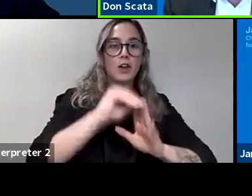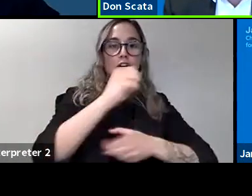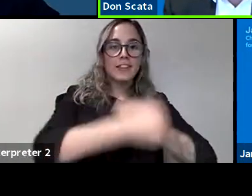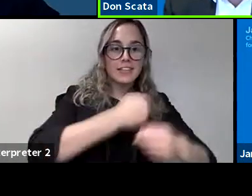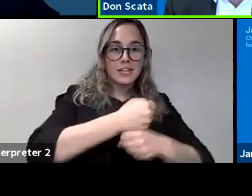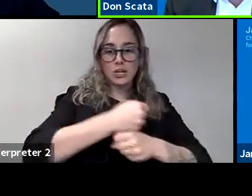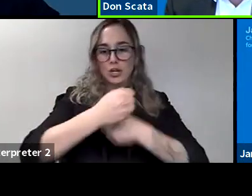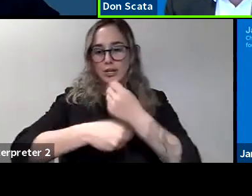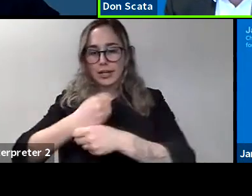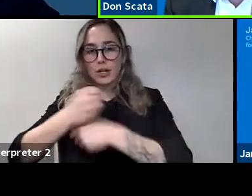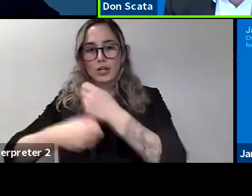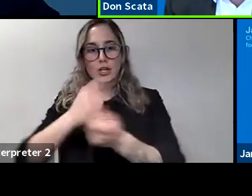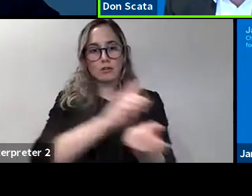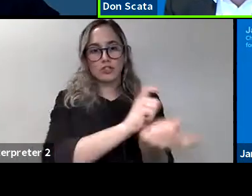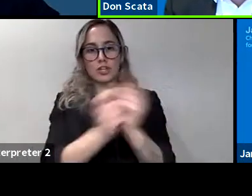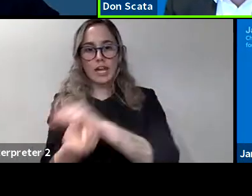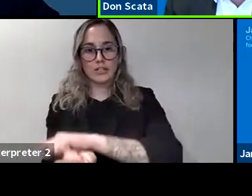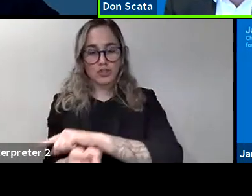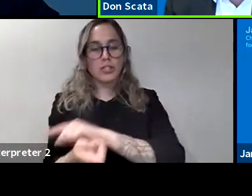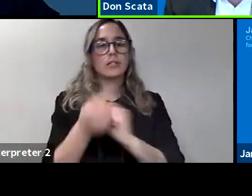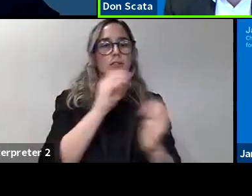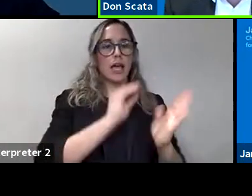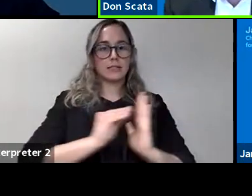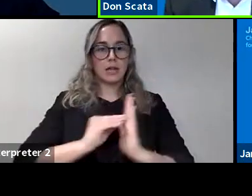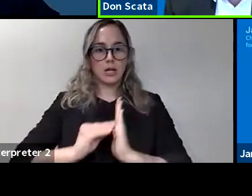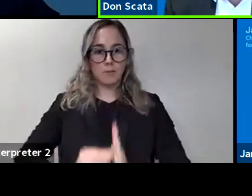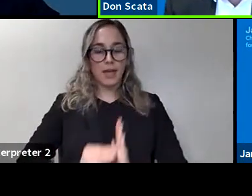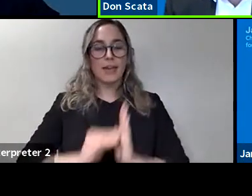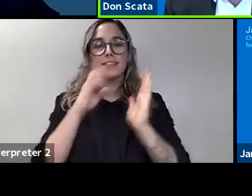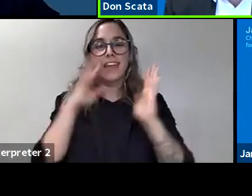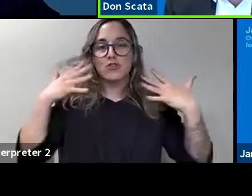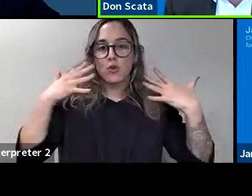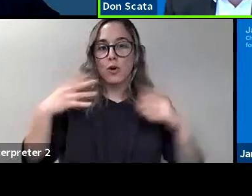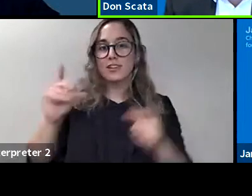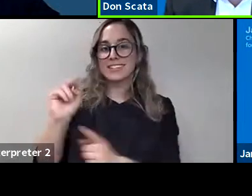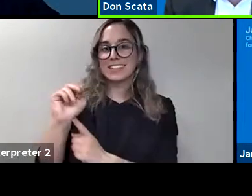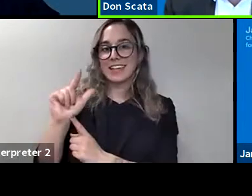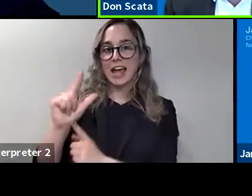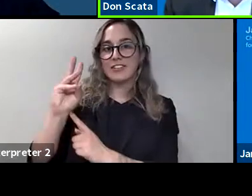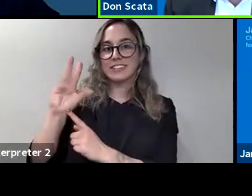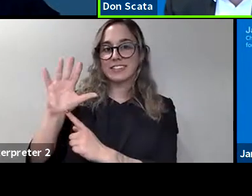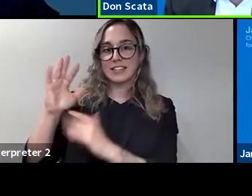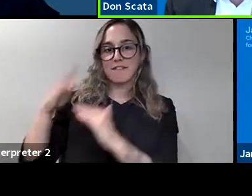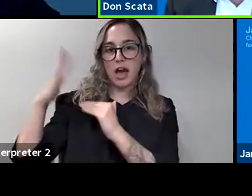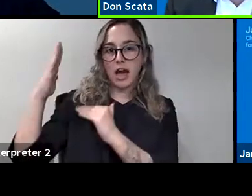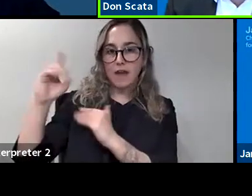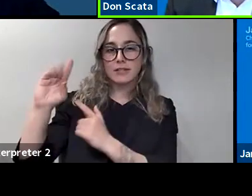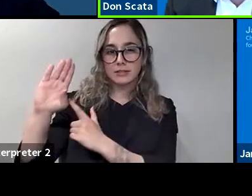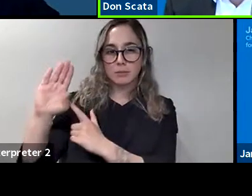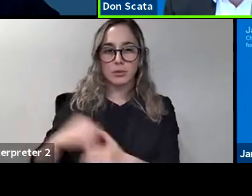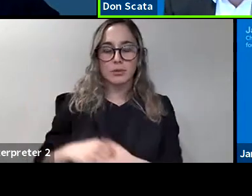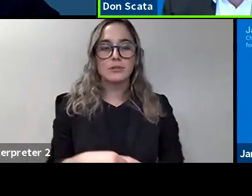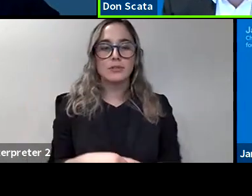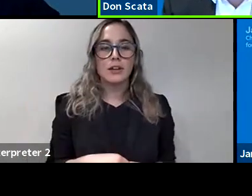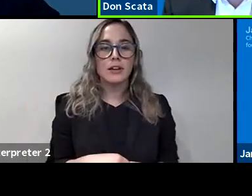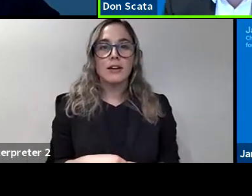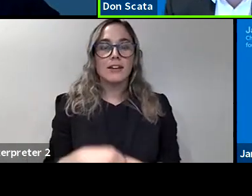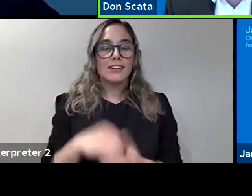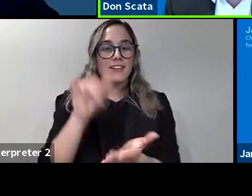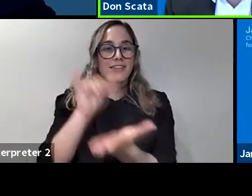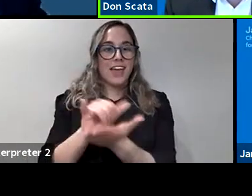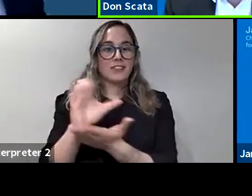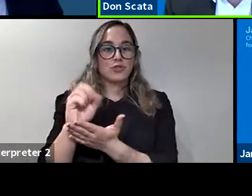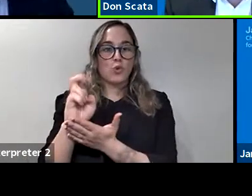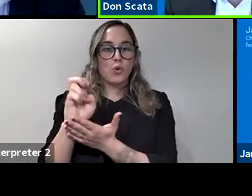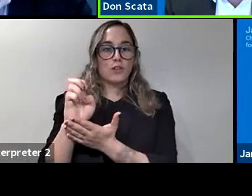people exposed by significant aircraft noise, or basically DNL 65 decibels or greater. That's the source